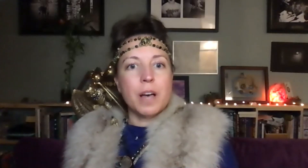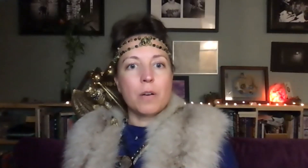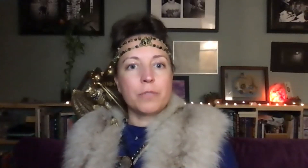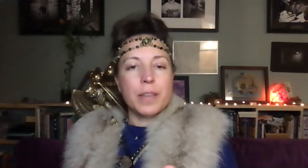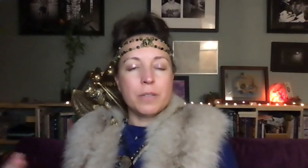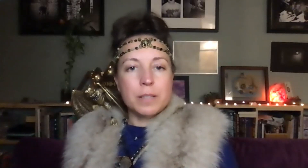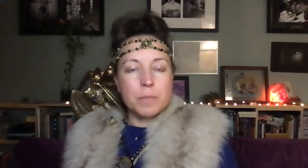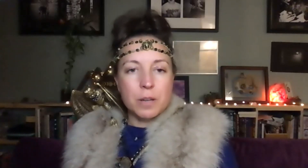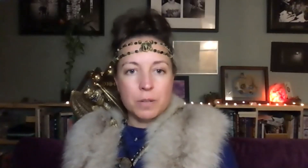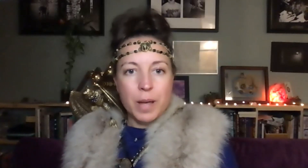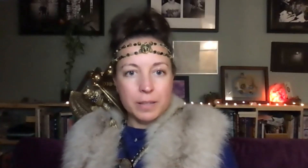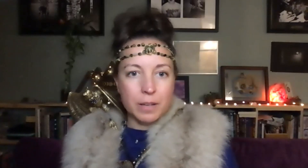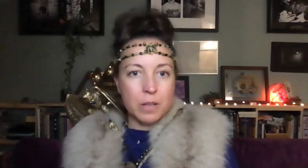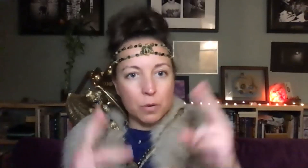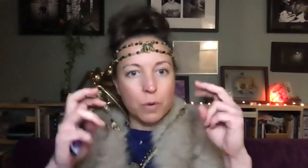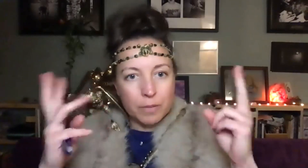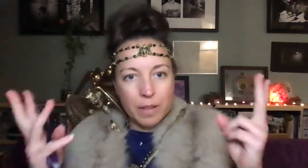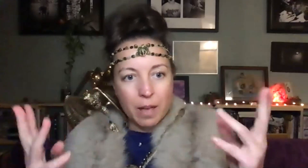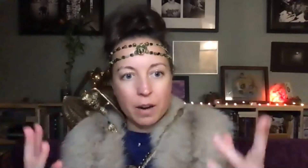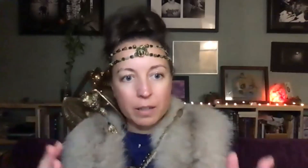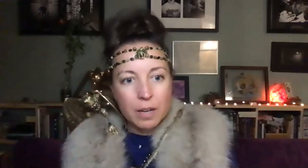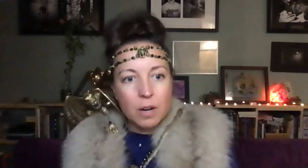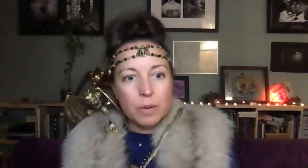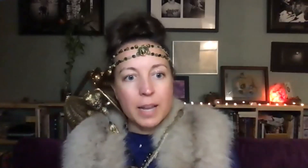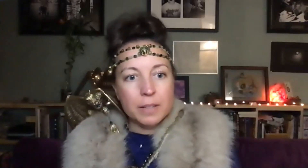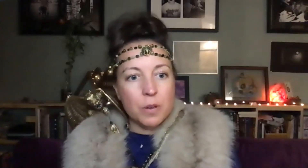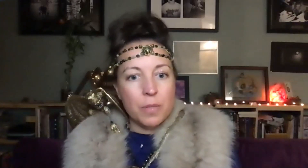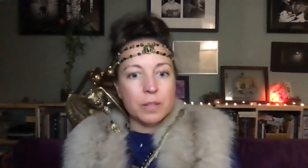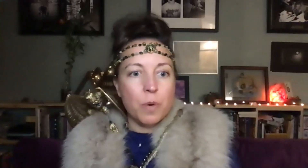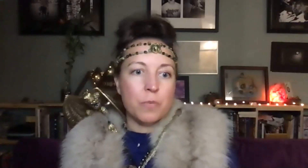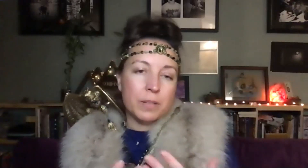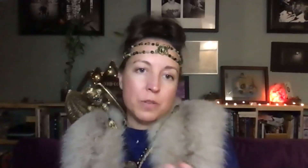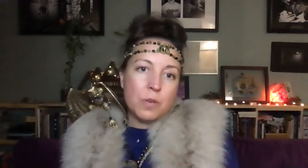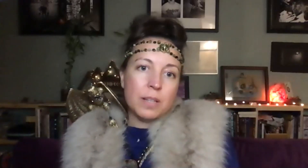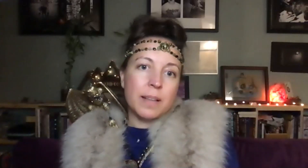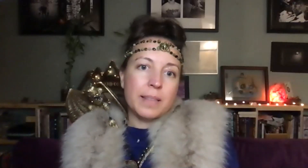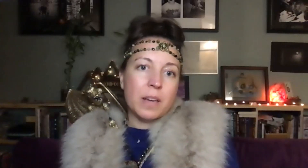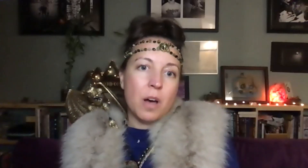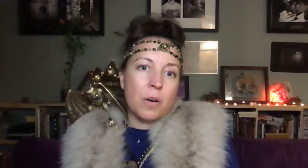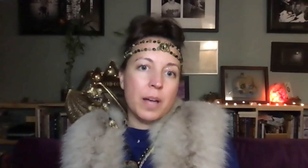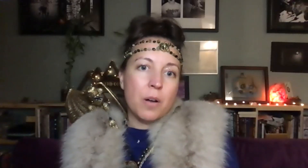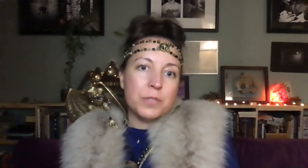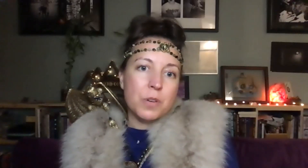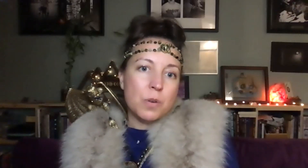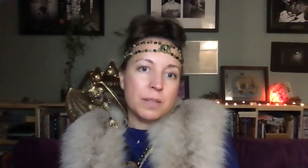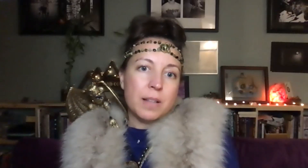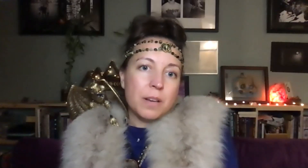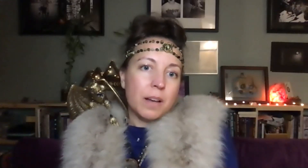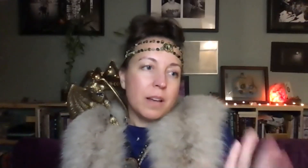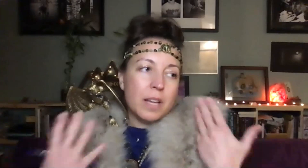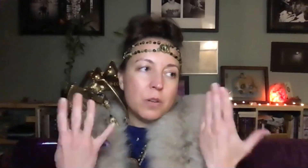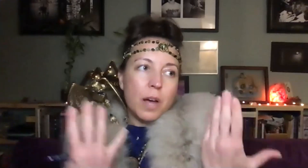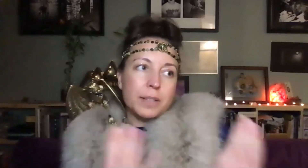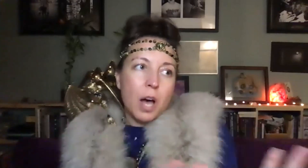of yourself, and they don't need to be codependent on you, whoever they are, right? And so that's one way. So you can let that go. And also you can say,